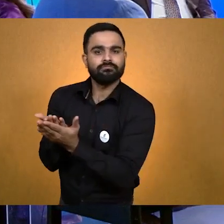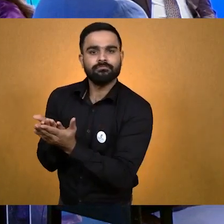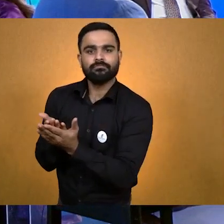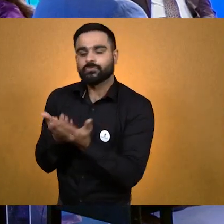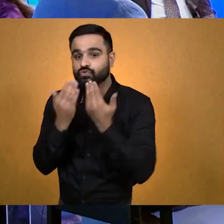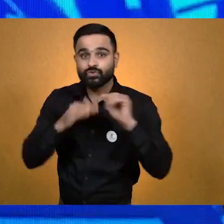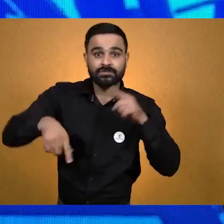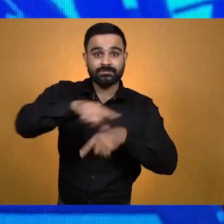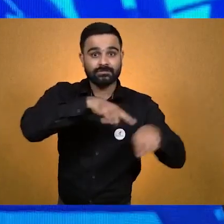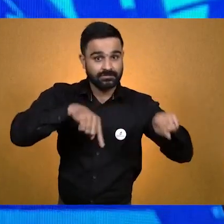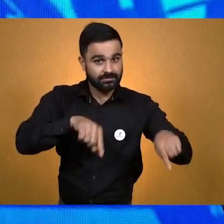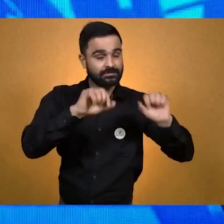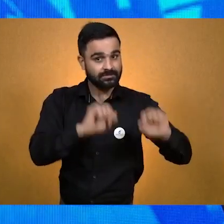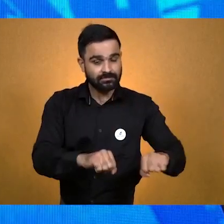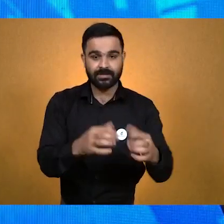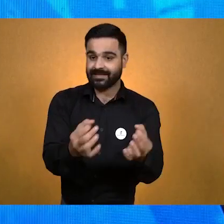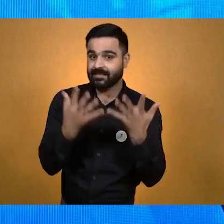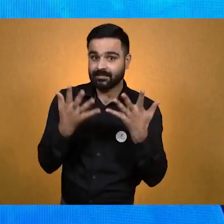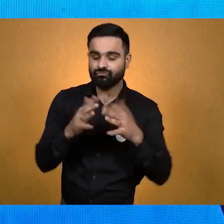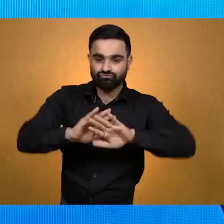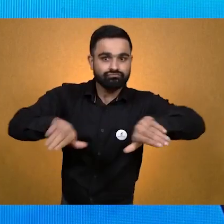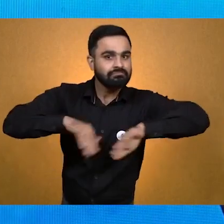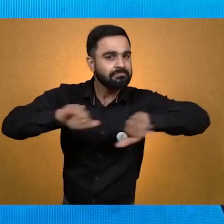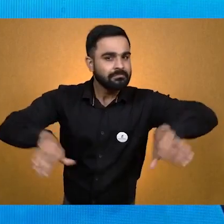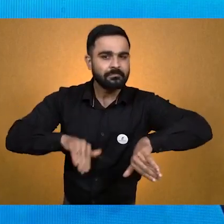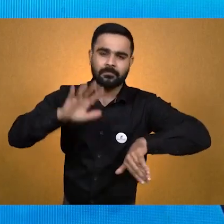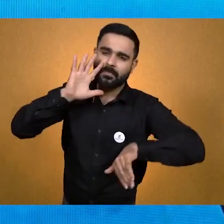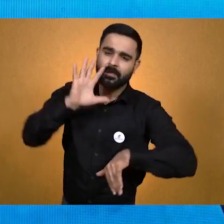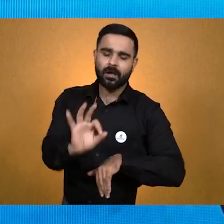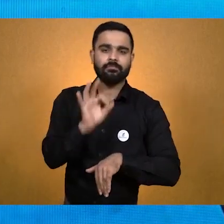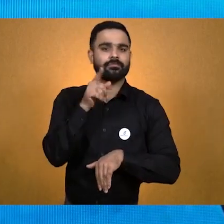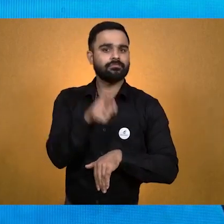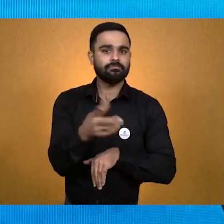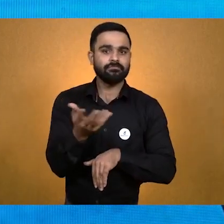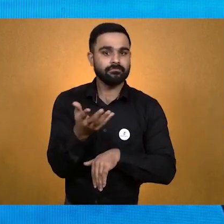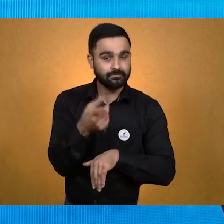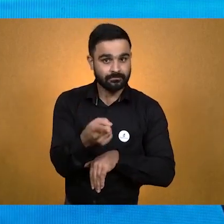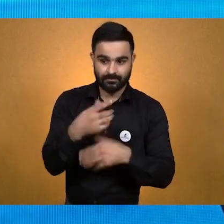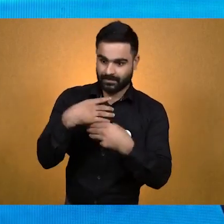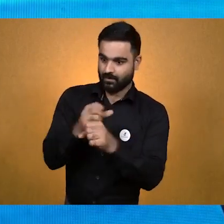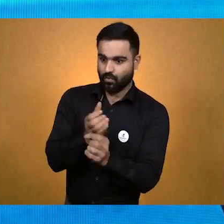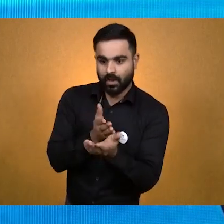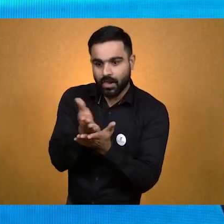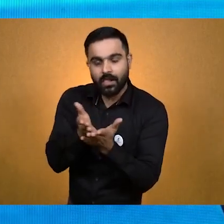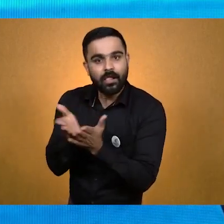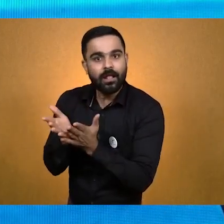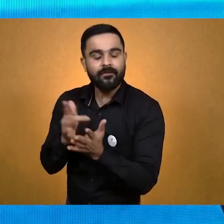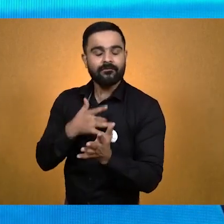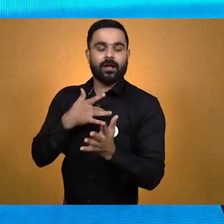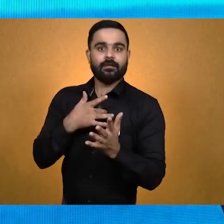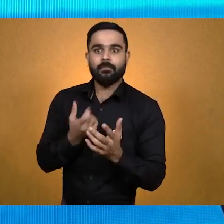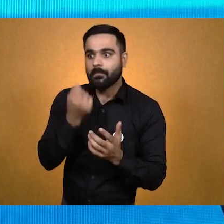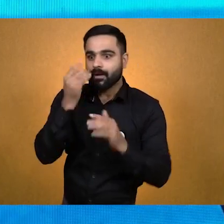all the students. And especially the swimming is one thing which is going and making waves, in the sense that a lot